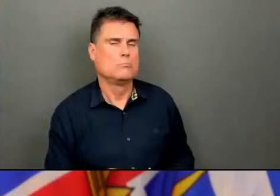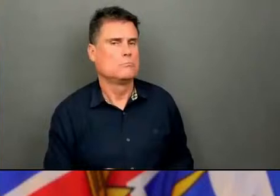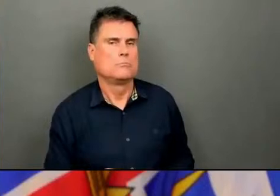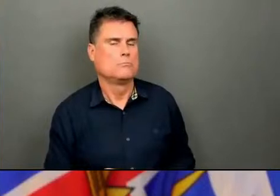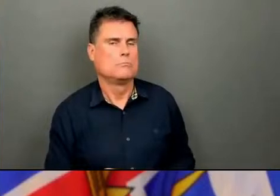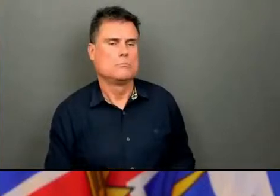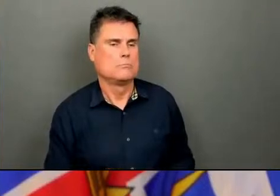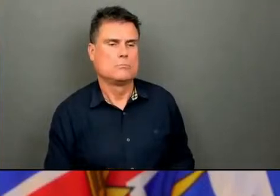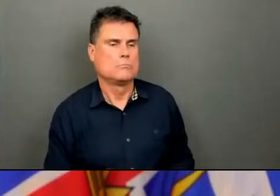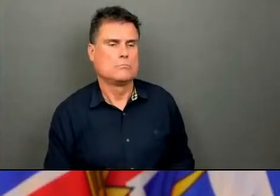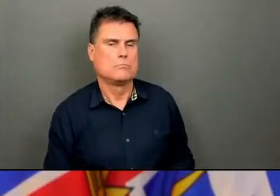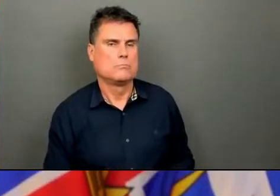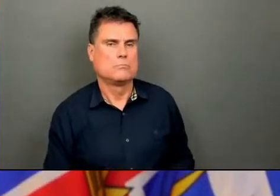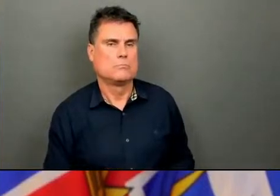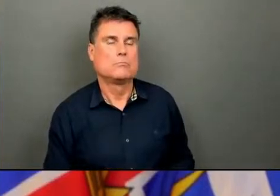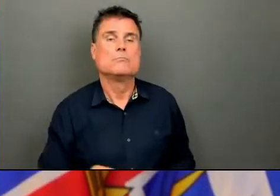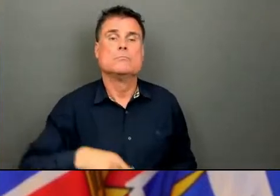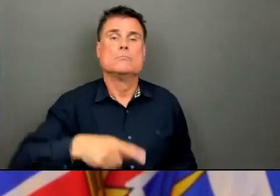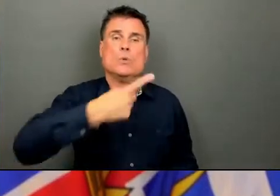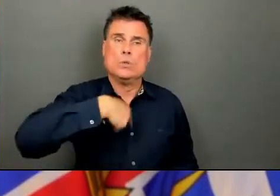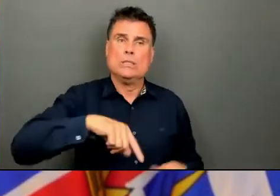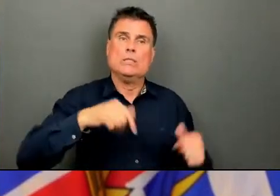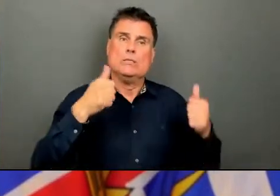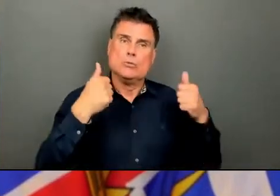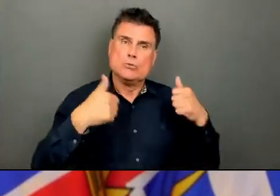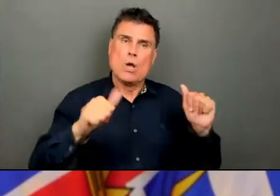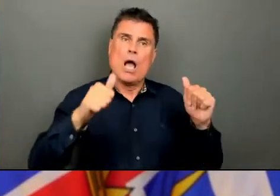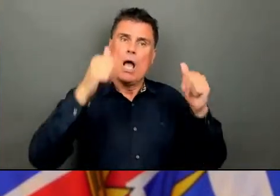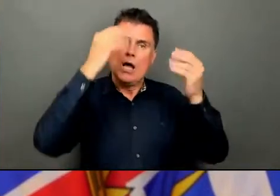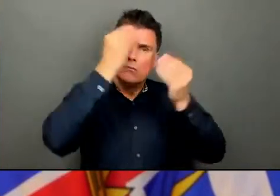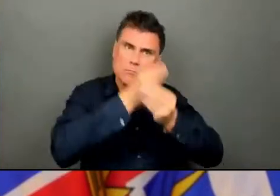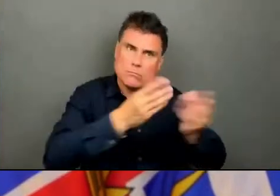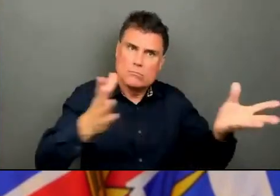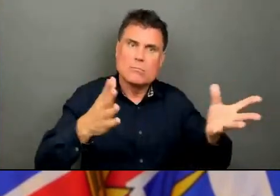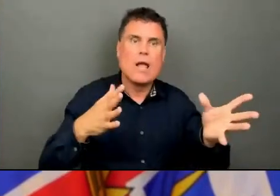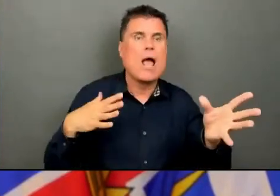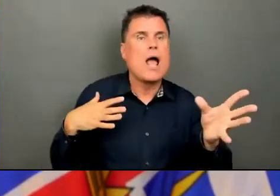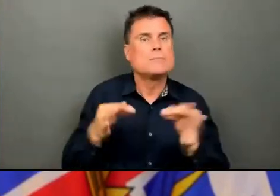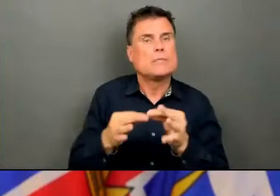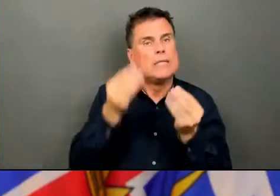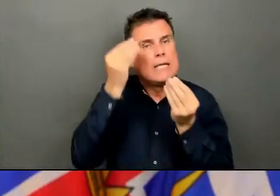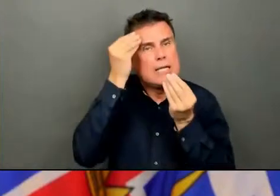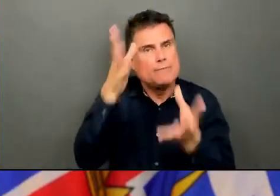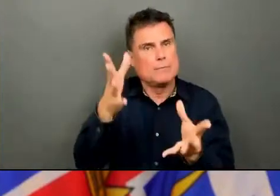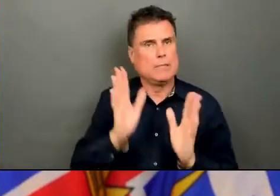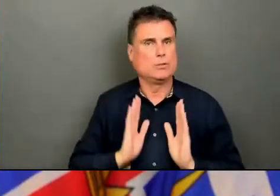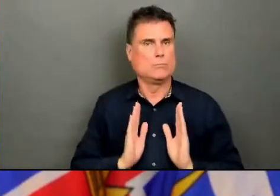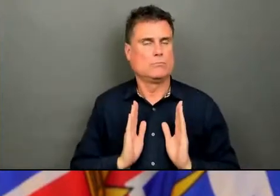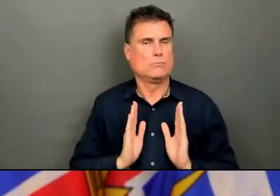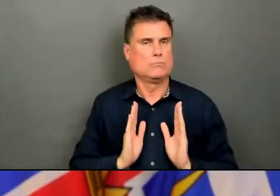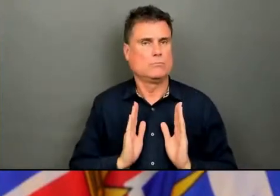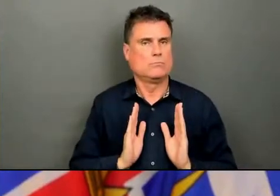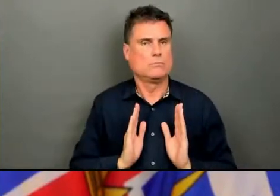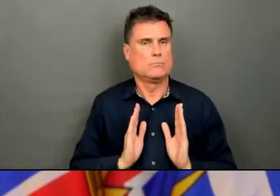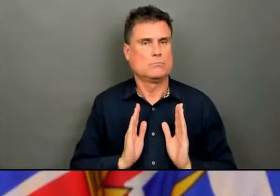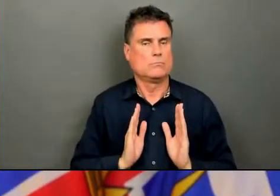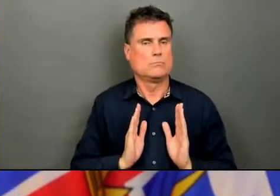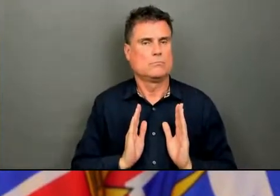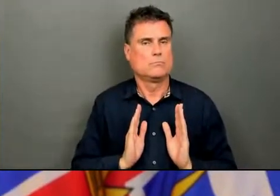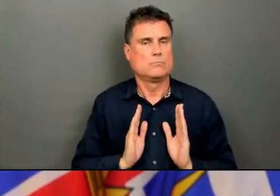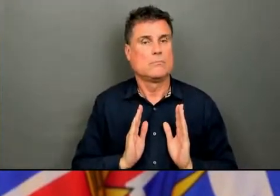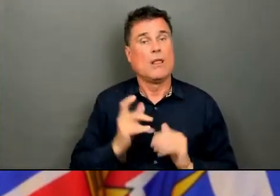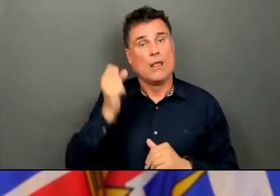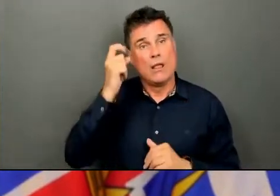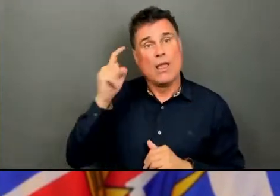people up-to-date information about what's going on out there. As I've said, it's not definitive. And we know there are